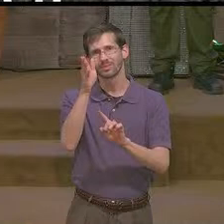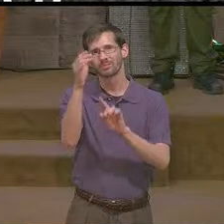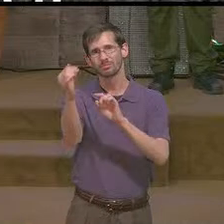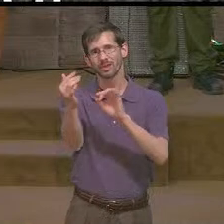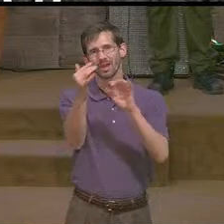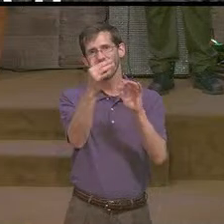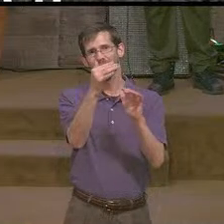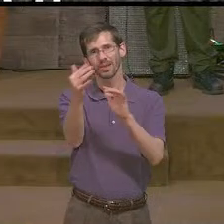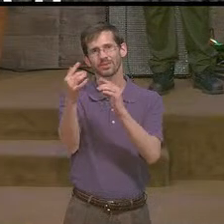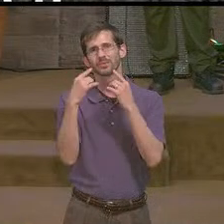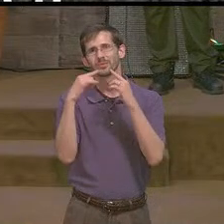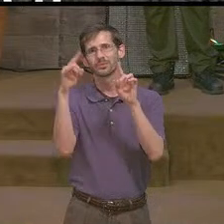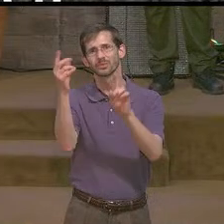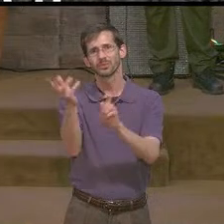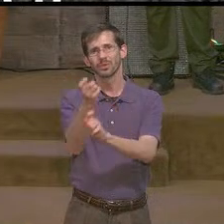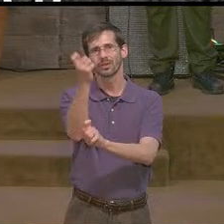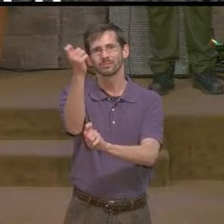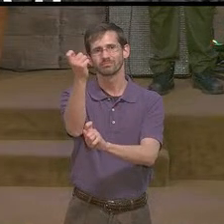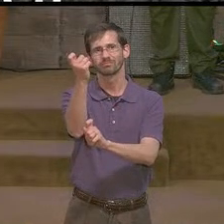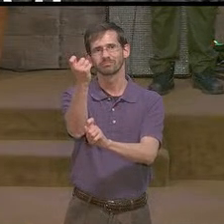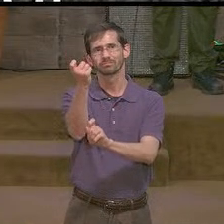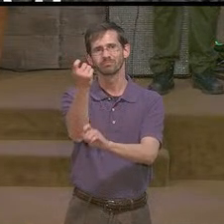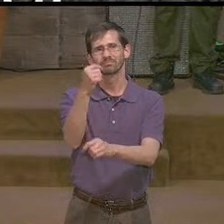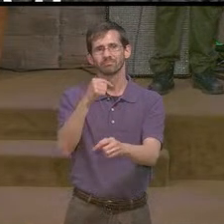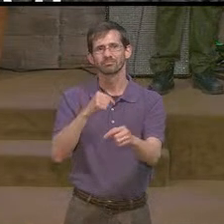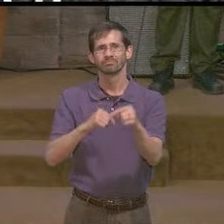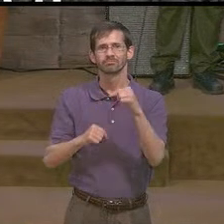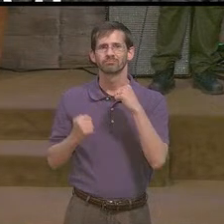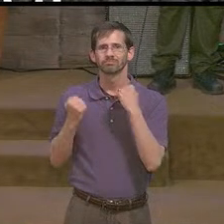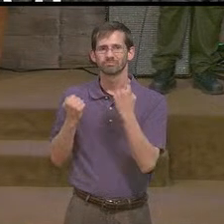knowing the battle's won,